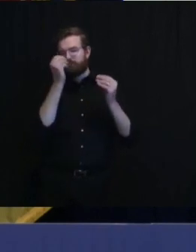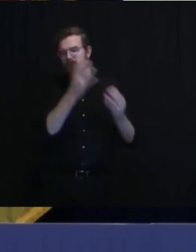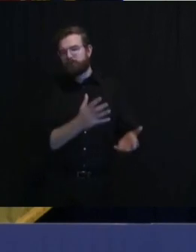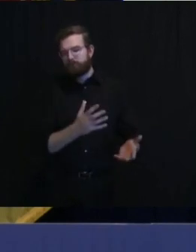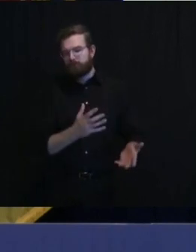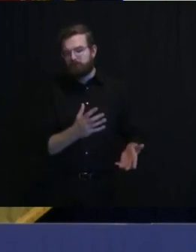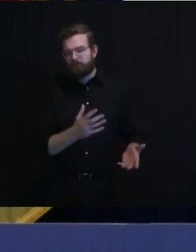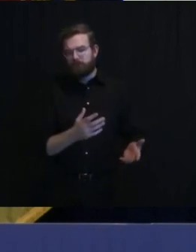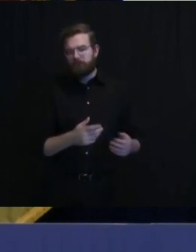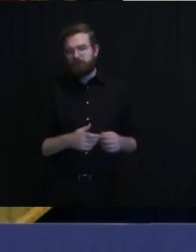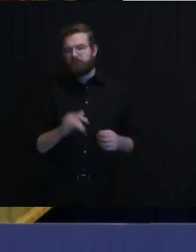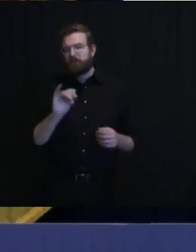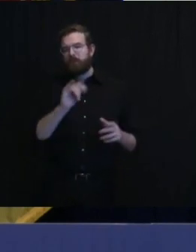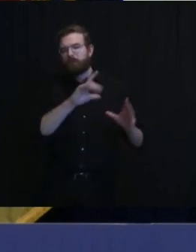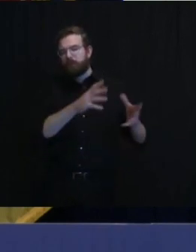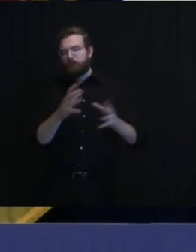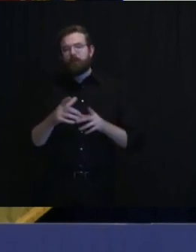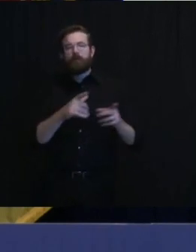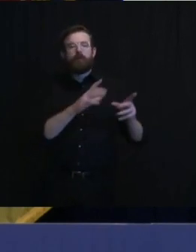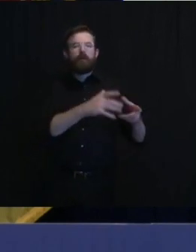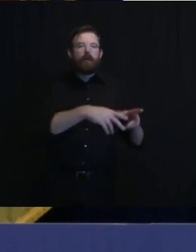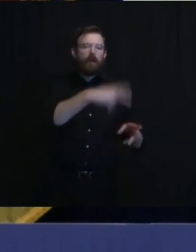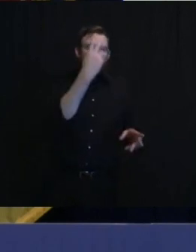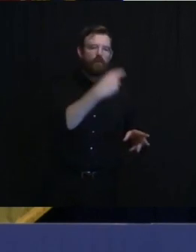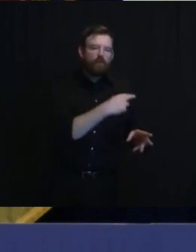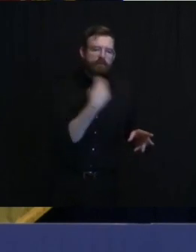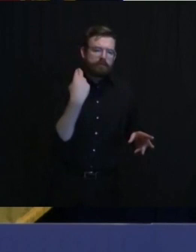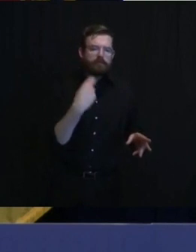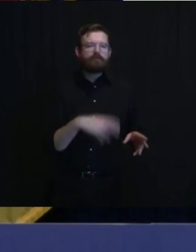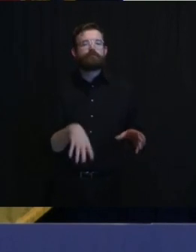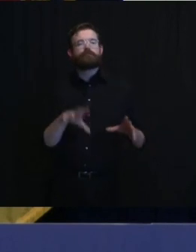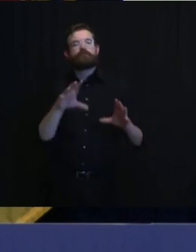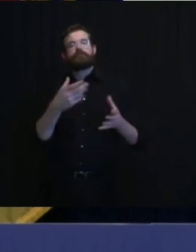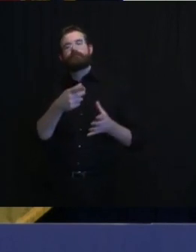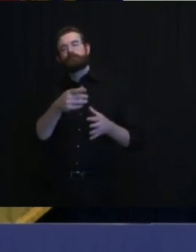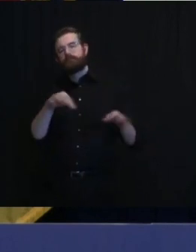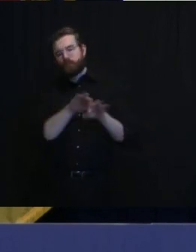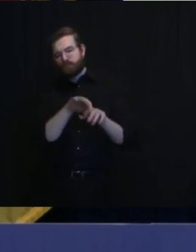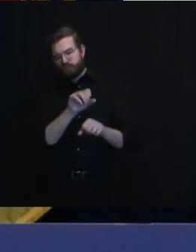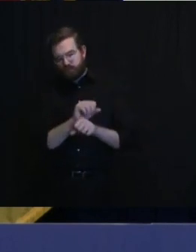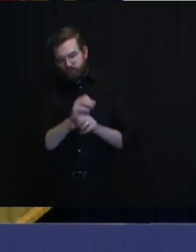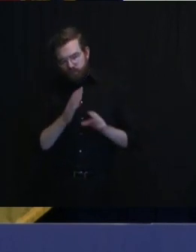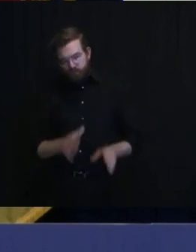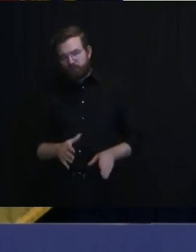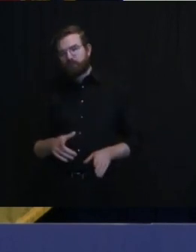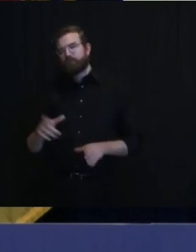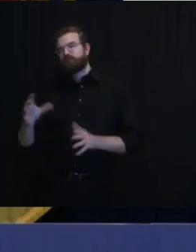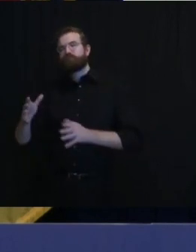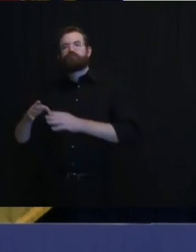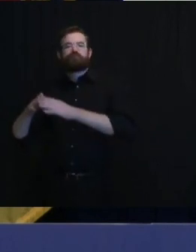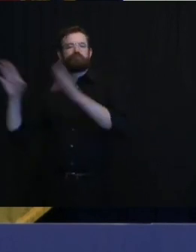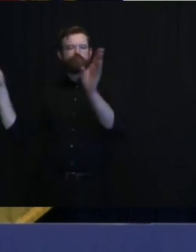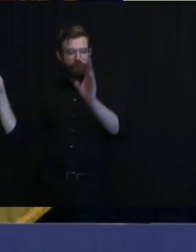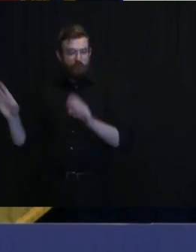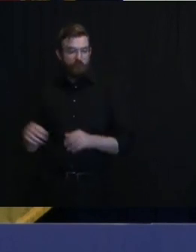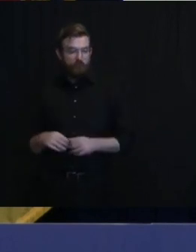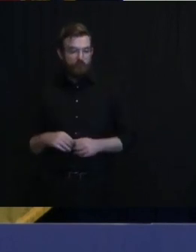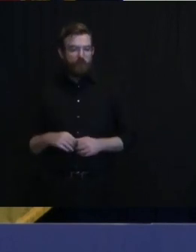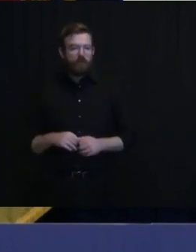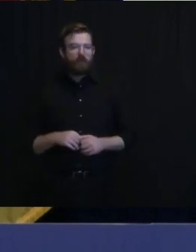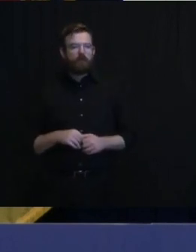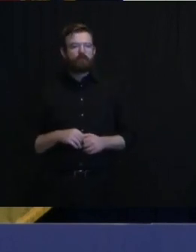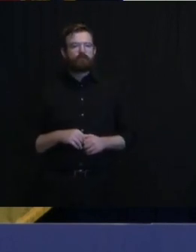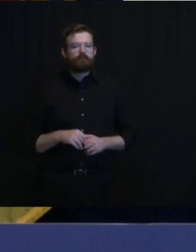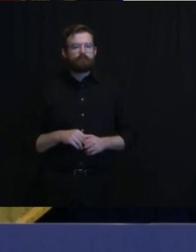wrench, but I can't remember. It's this is from Dan Munoz. He texted me and asked, is the explosion of cases in other